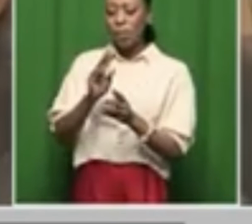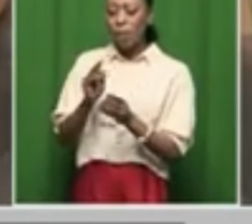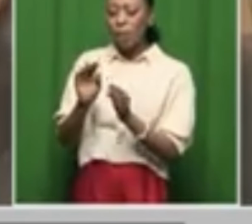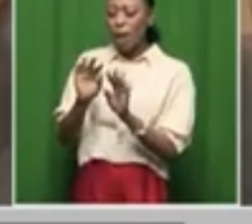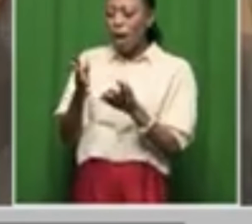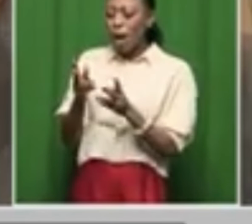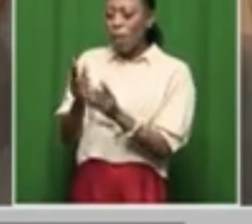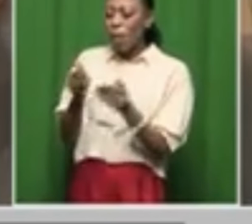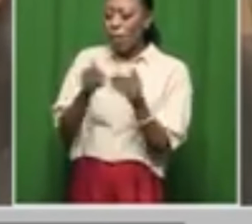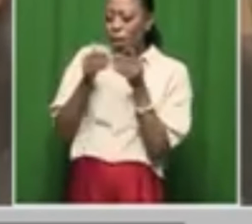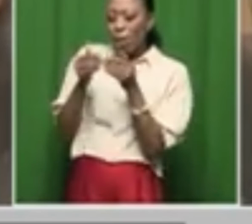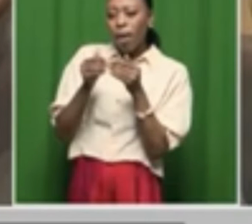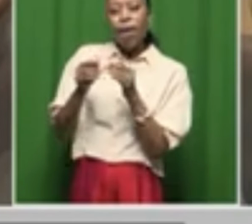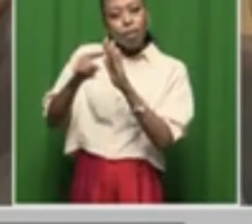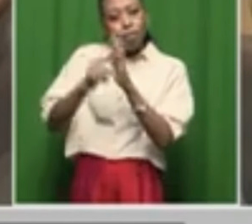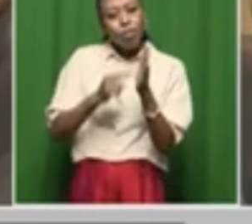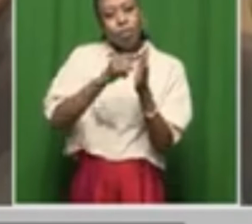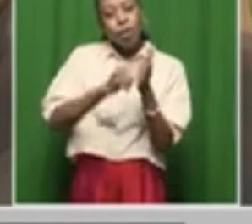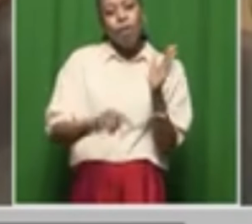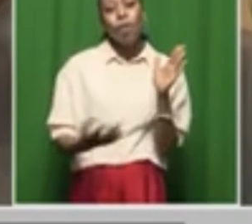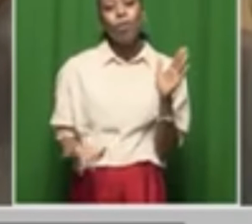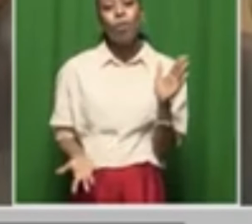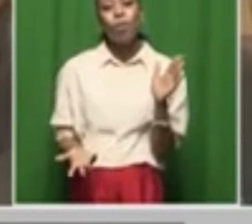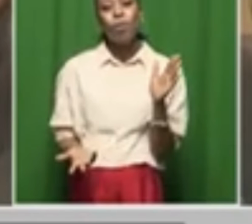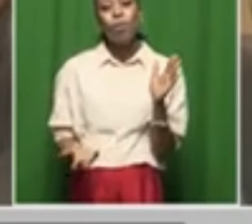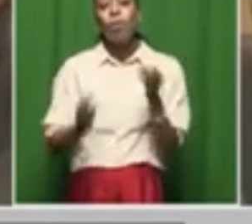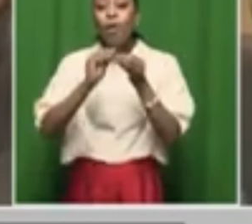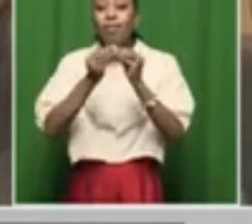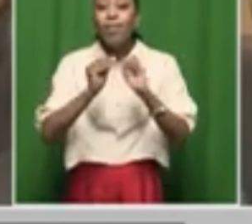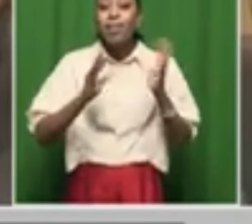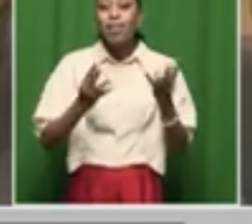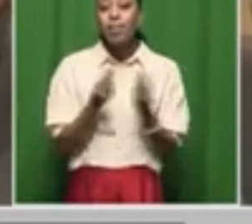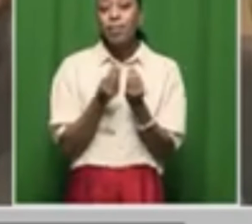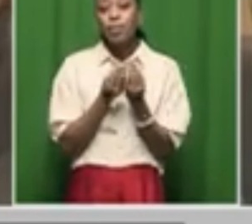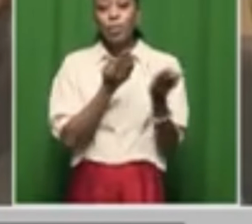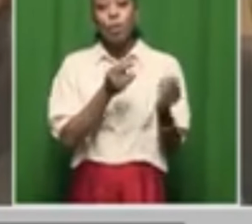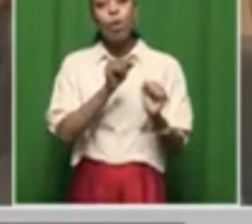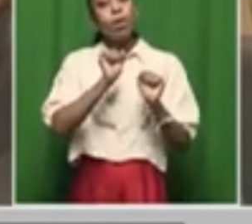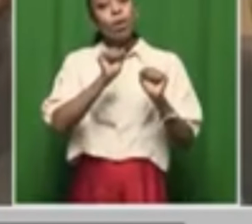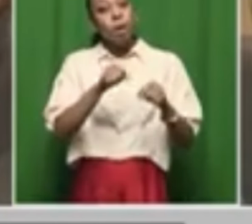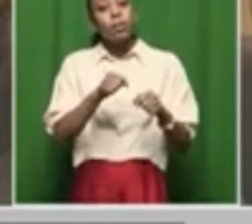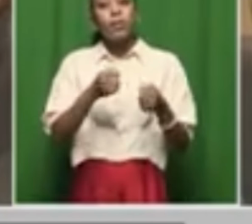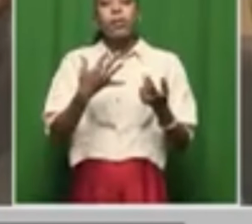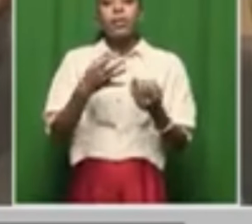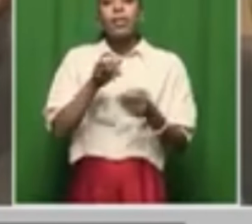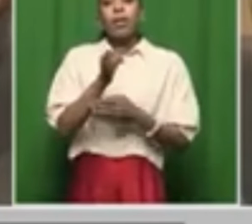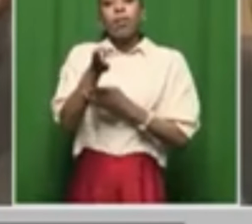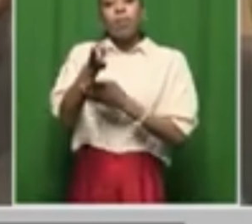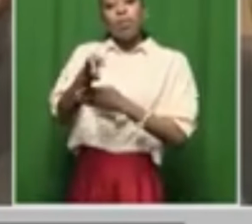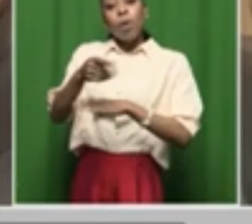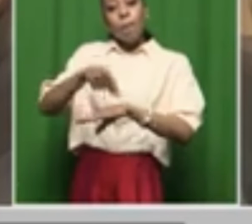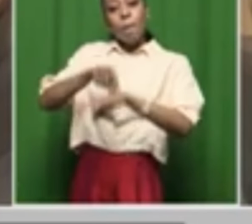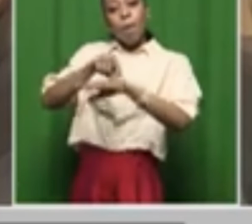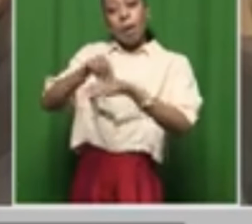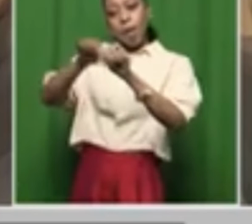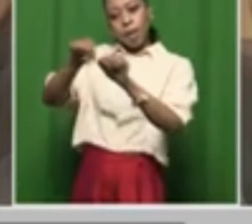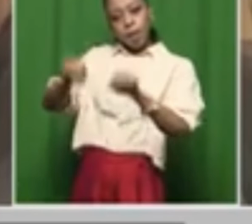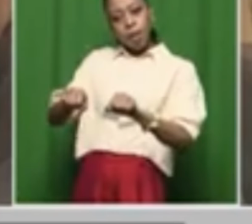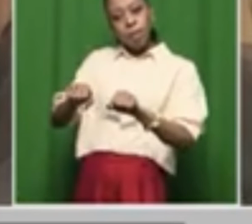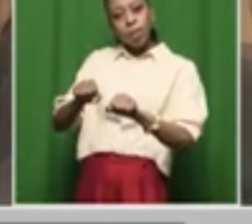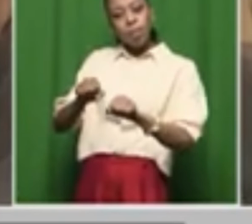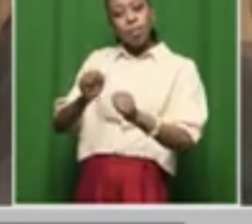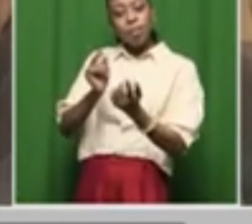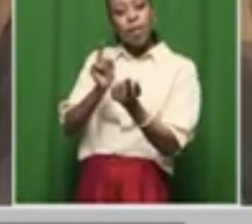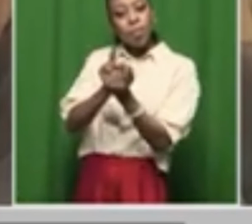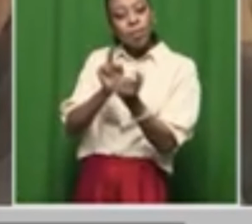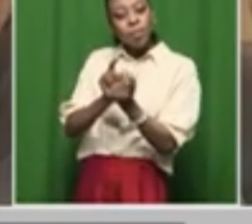is not right. Now, how do we fix this? Because at the end of the day, being in the medical system is facing